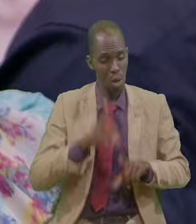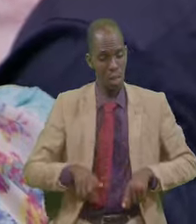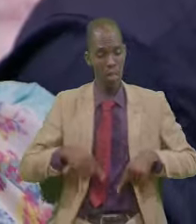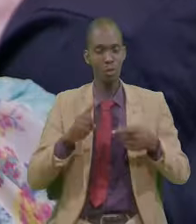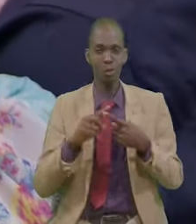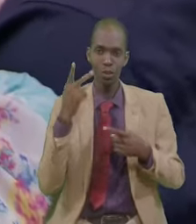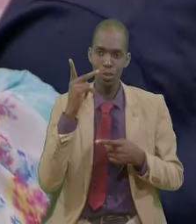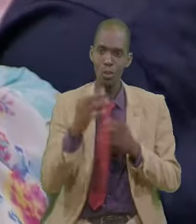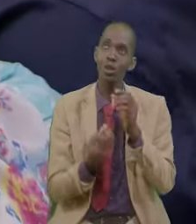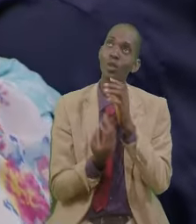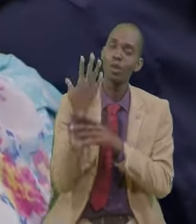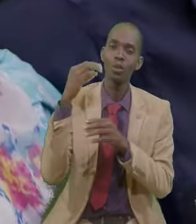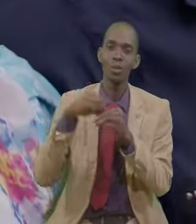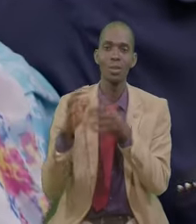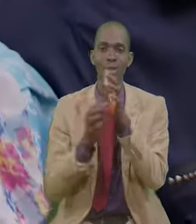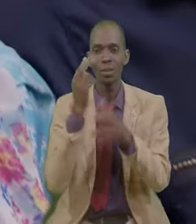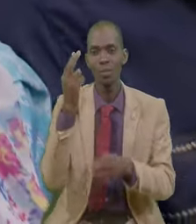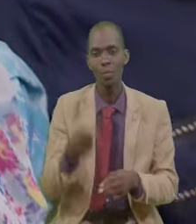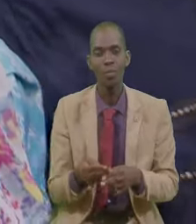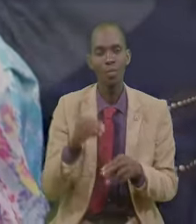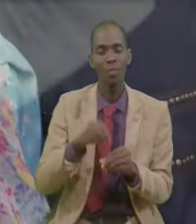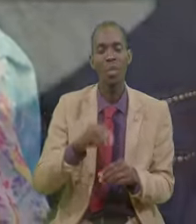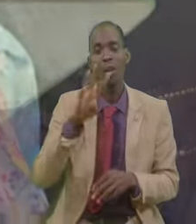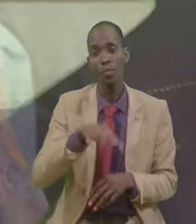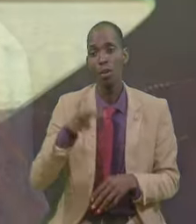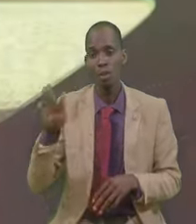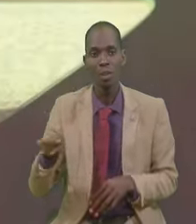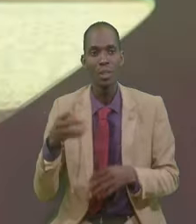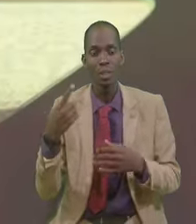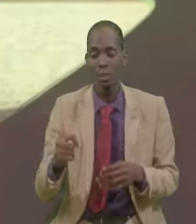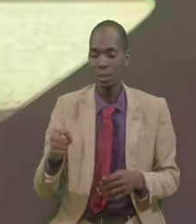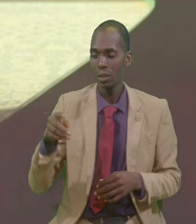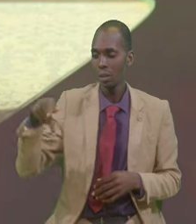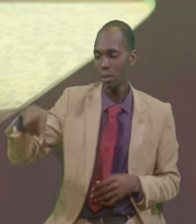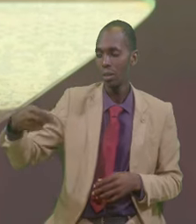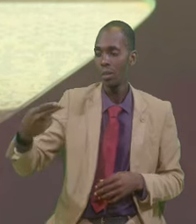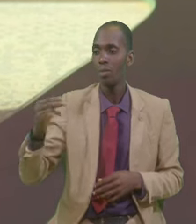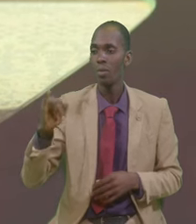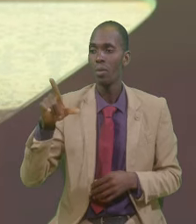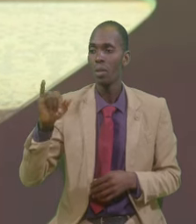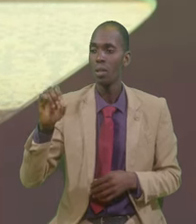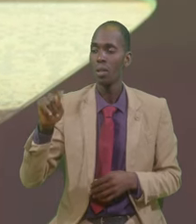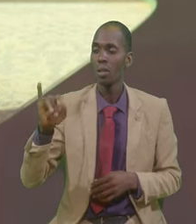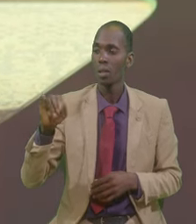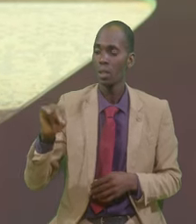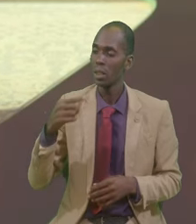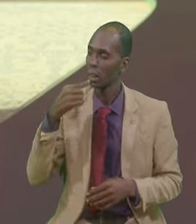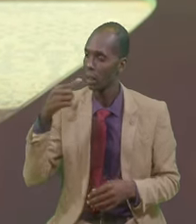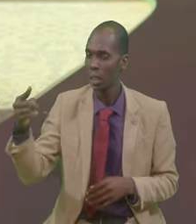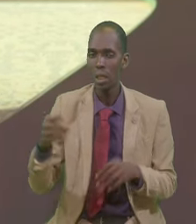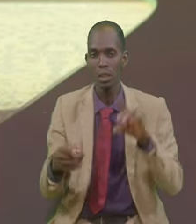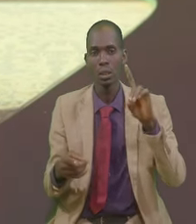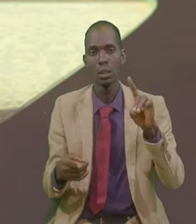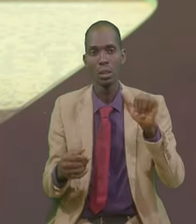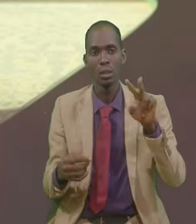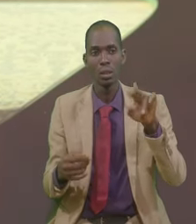at this. Look at this. Verse 44. And the Philistines said to David, come to me, And I will give thy flesh unto